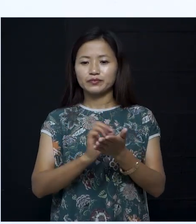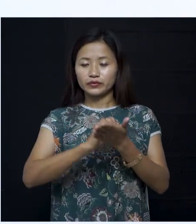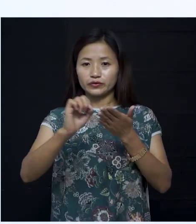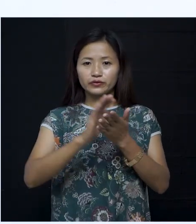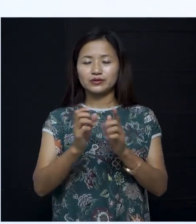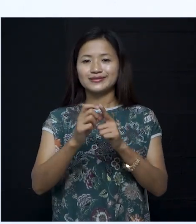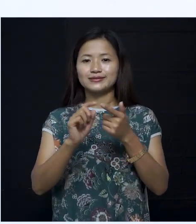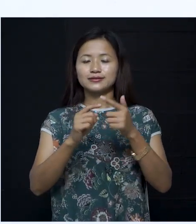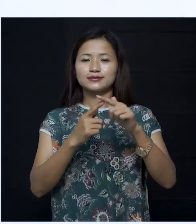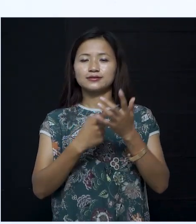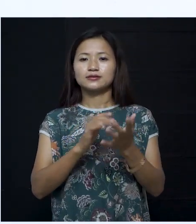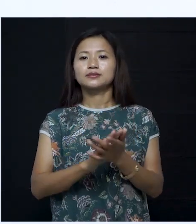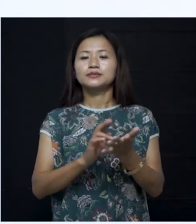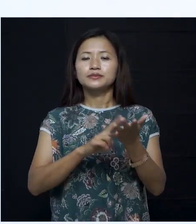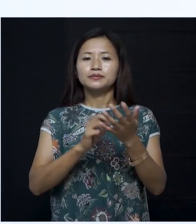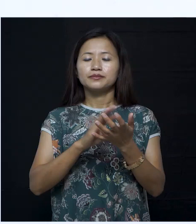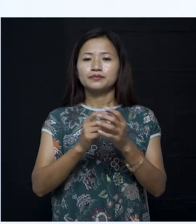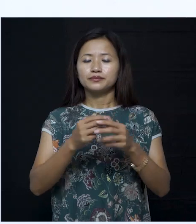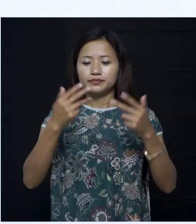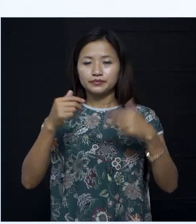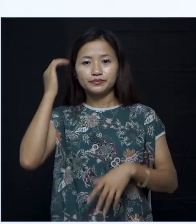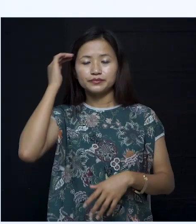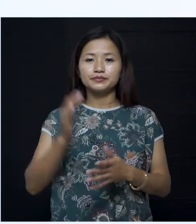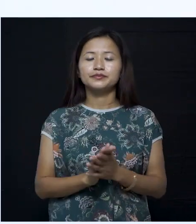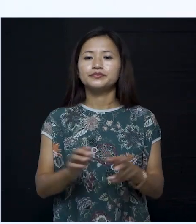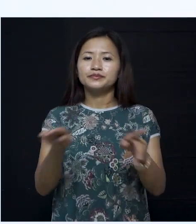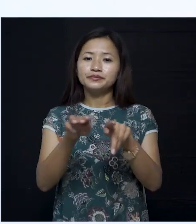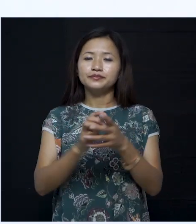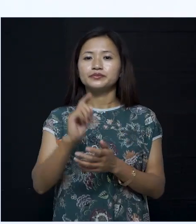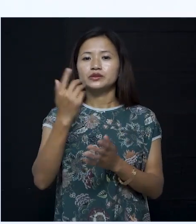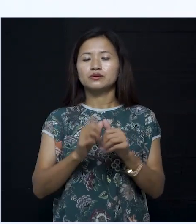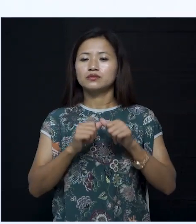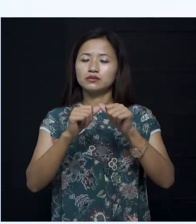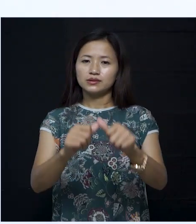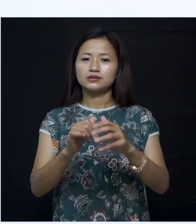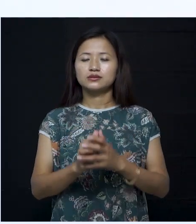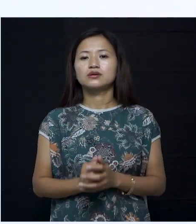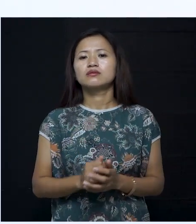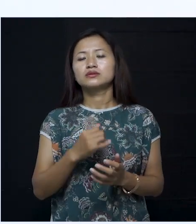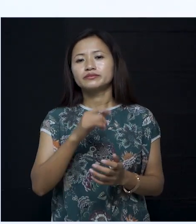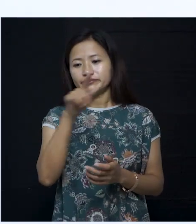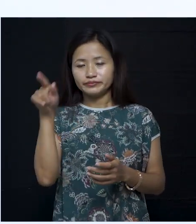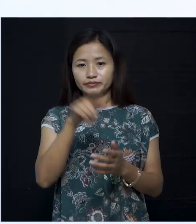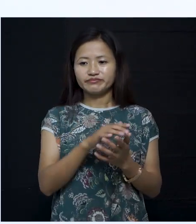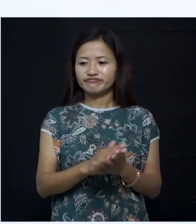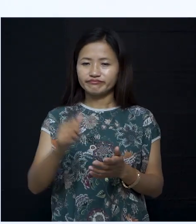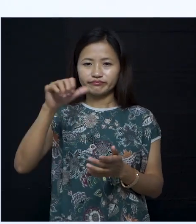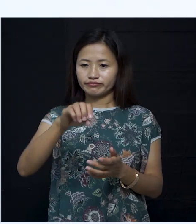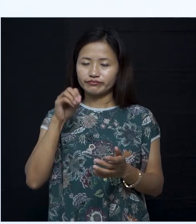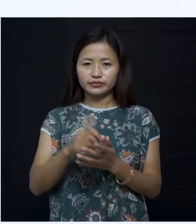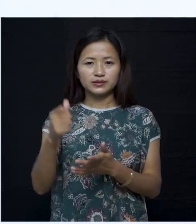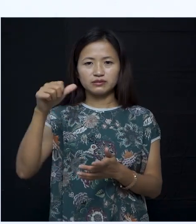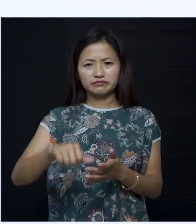determiner. And though the two words are very close to one another, your answers are wrong, for which you will not get any marks.